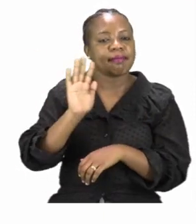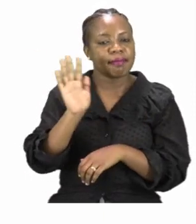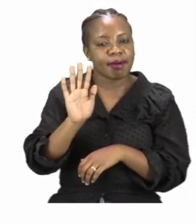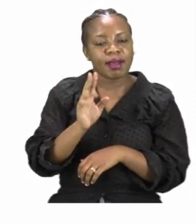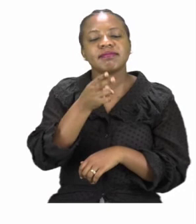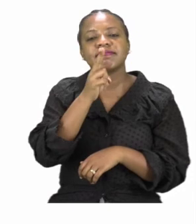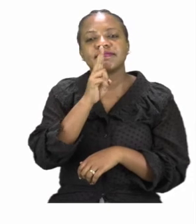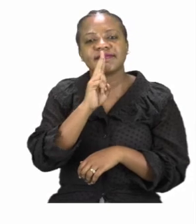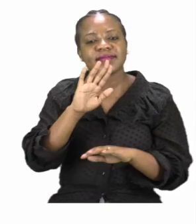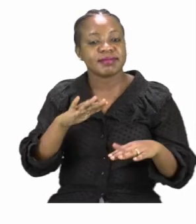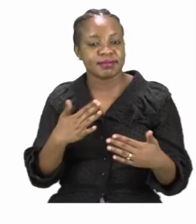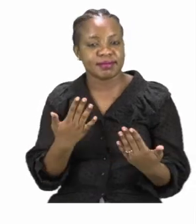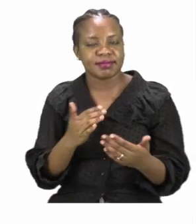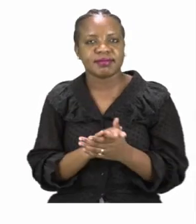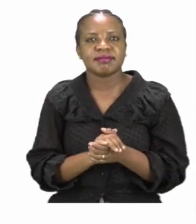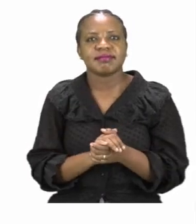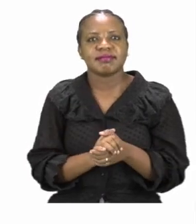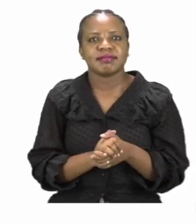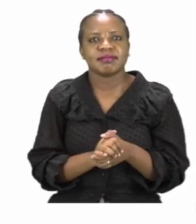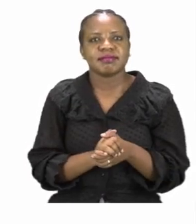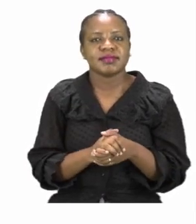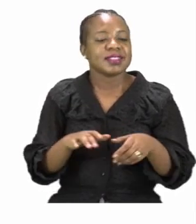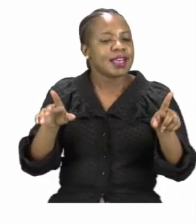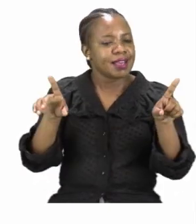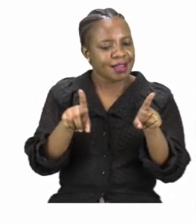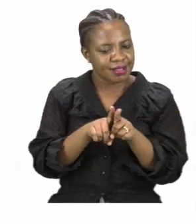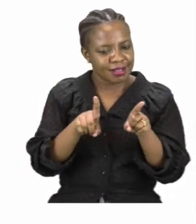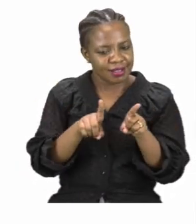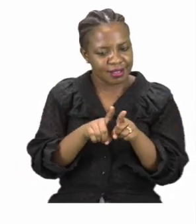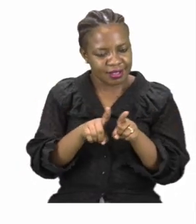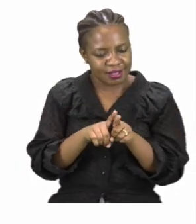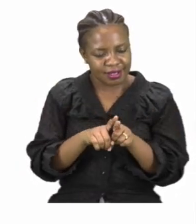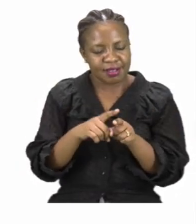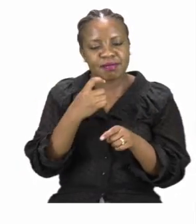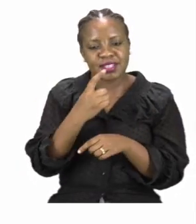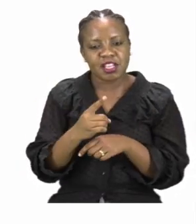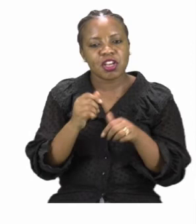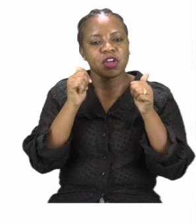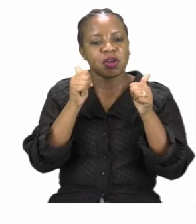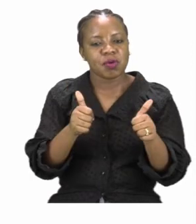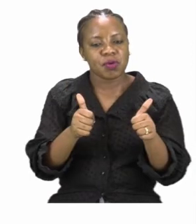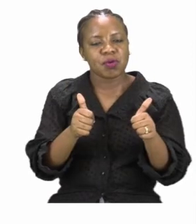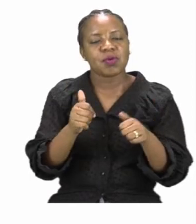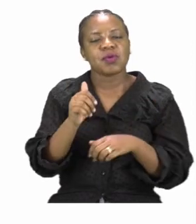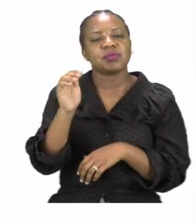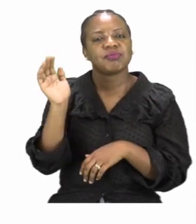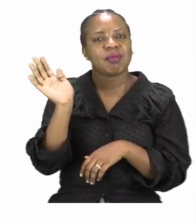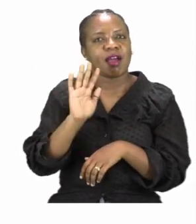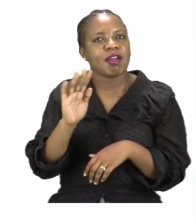Yes, we also say goodbye, but sometimes we can say